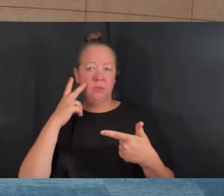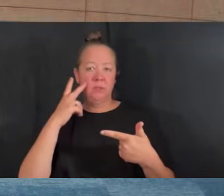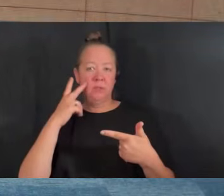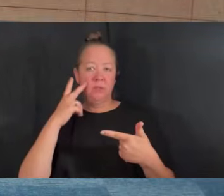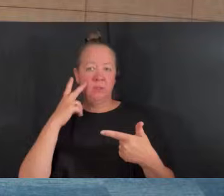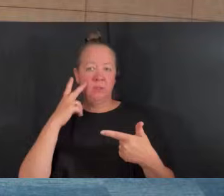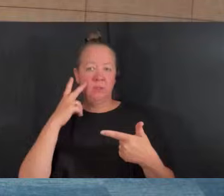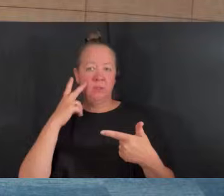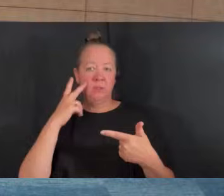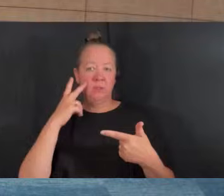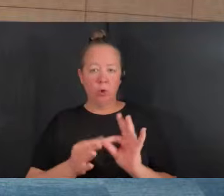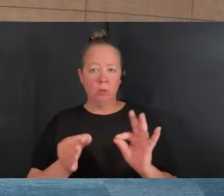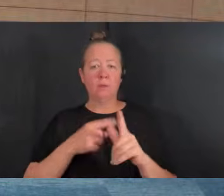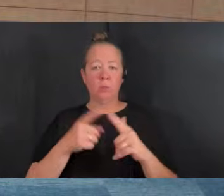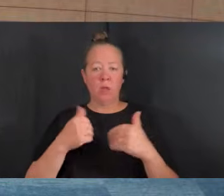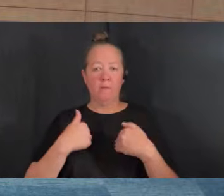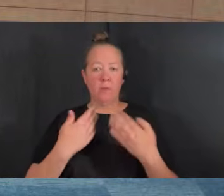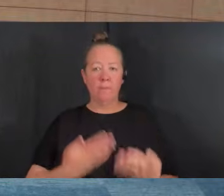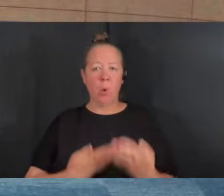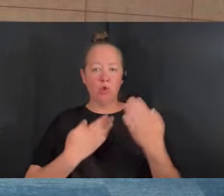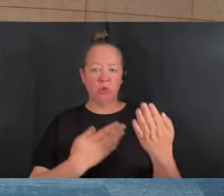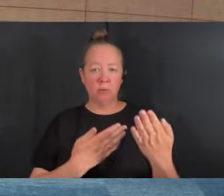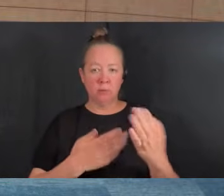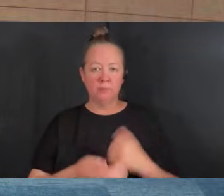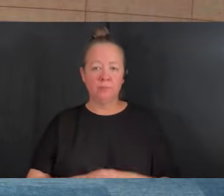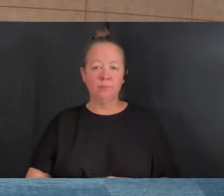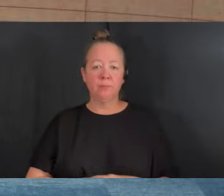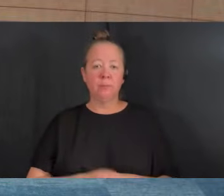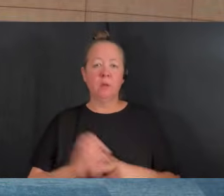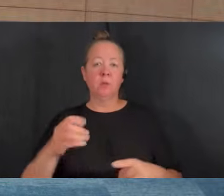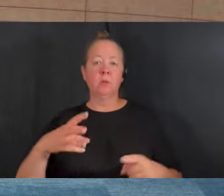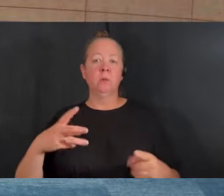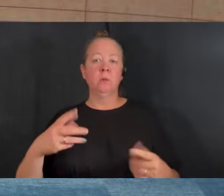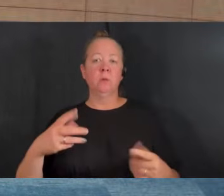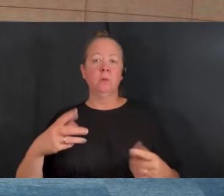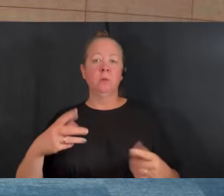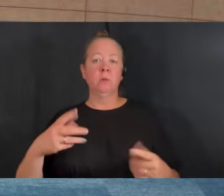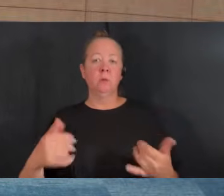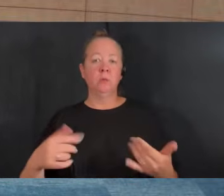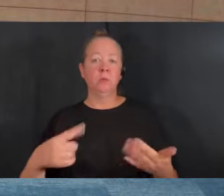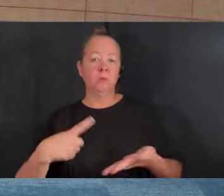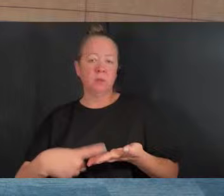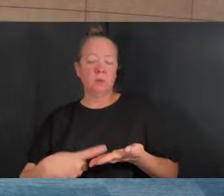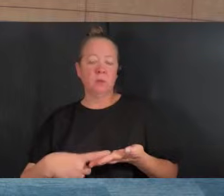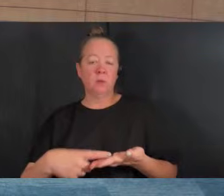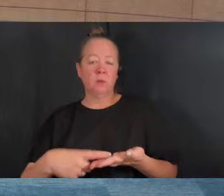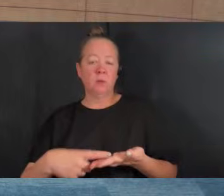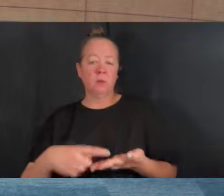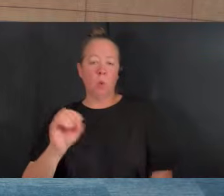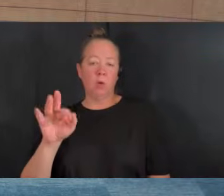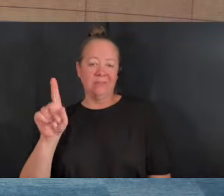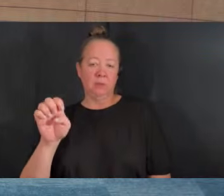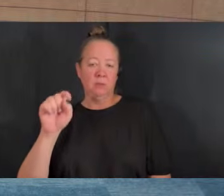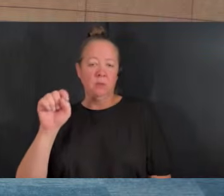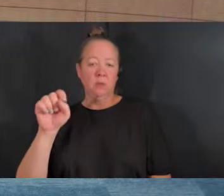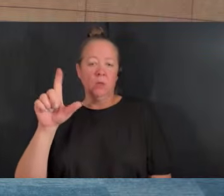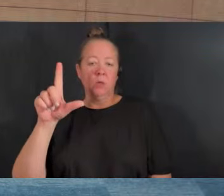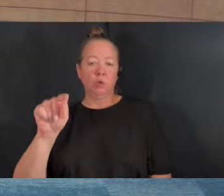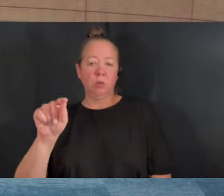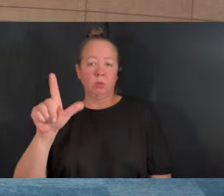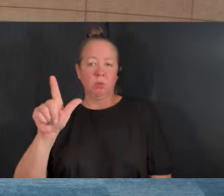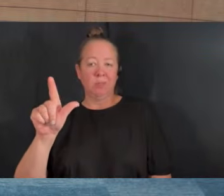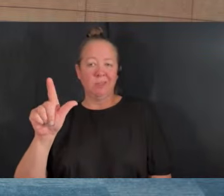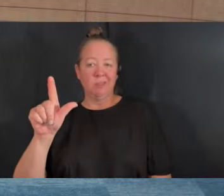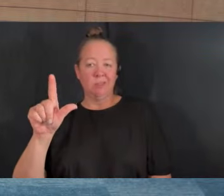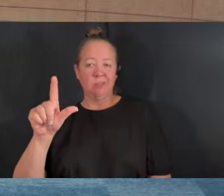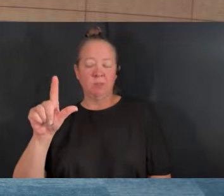we are discussing the Town of Cheverly Ordinance 2026-1, the uncodified budget ordinance covering the fiscal